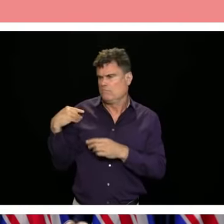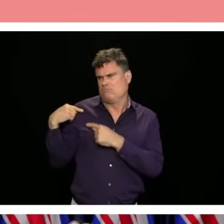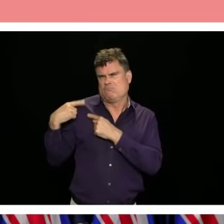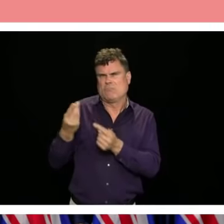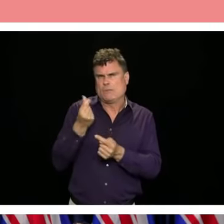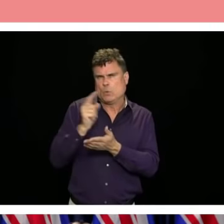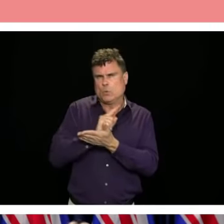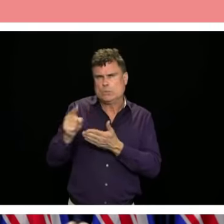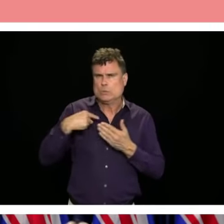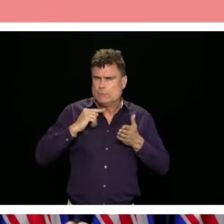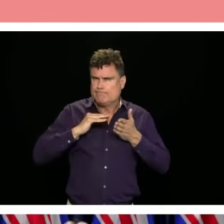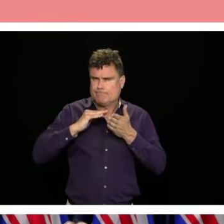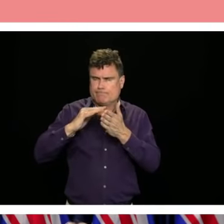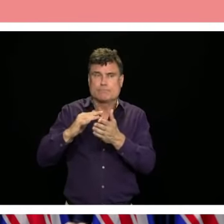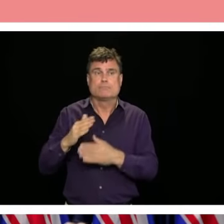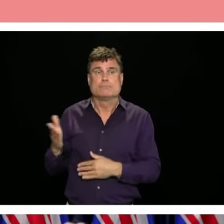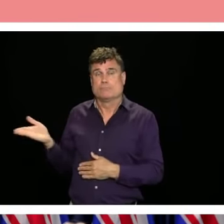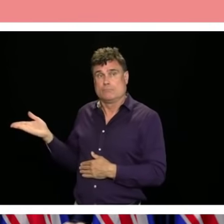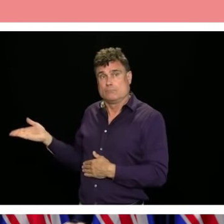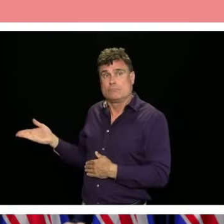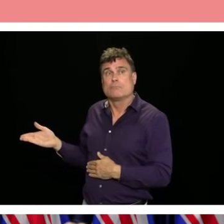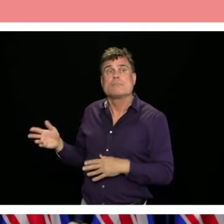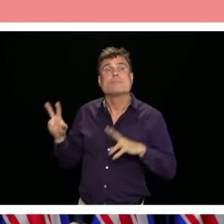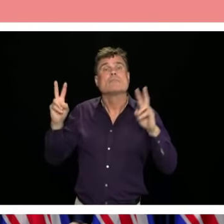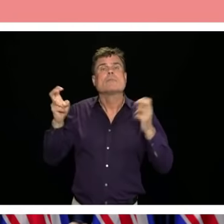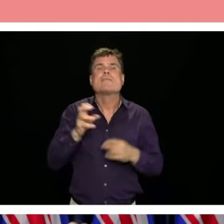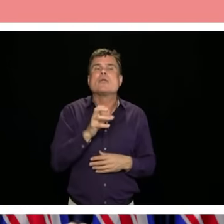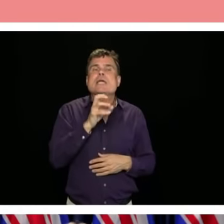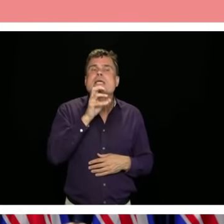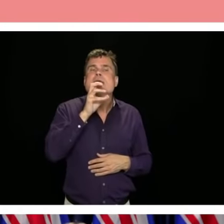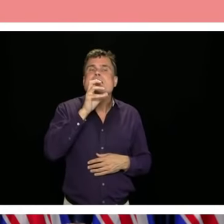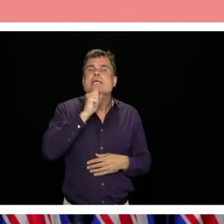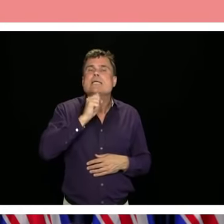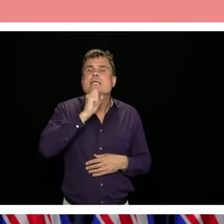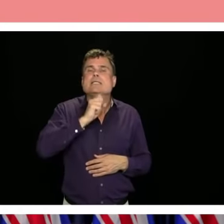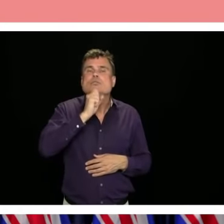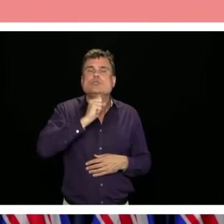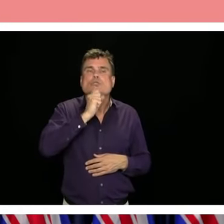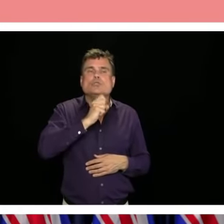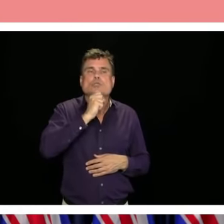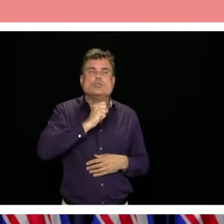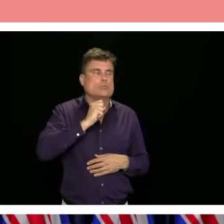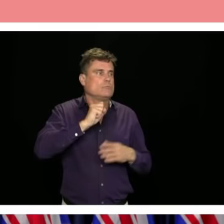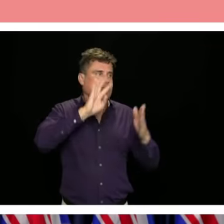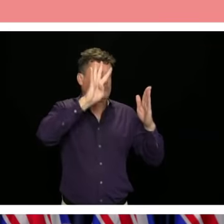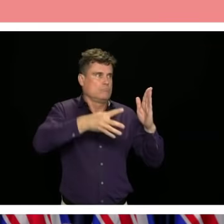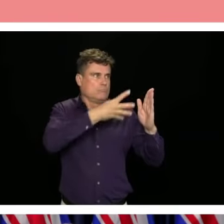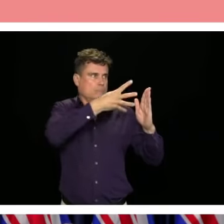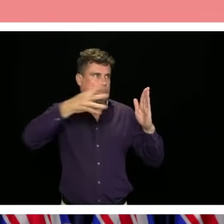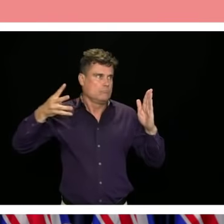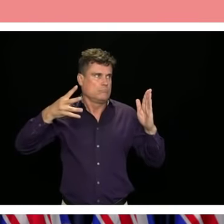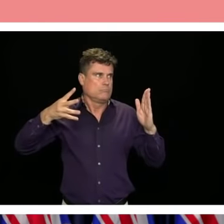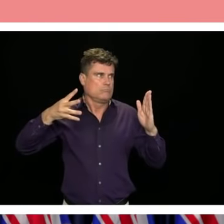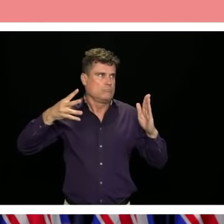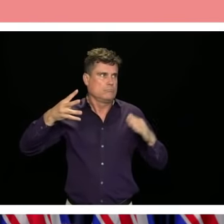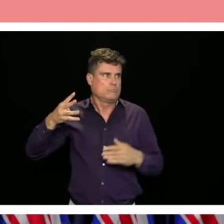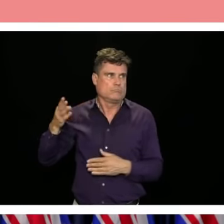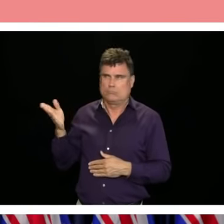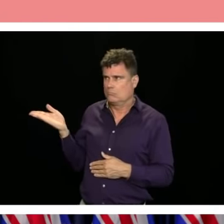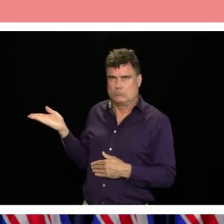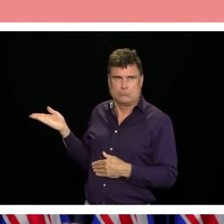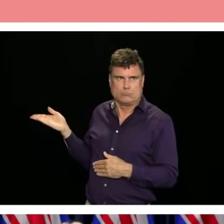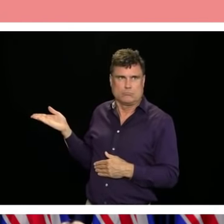spaces, and we don't go into any place where we'll have contact with others if we're feeling unwell ourselves.